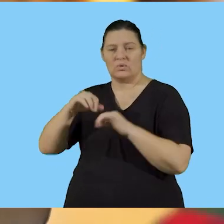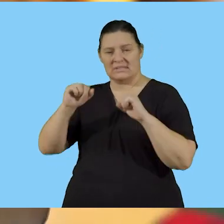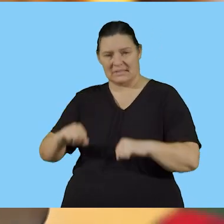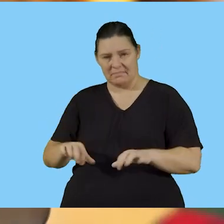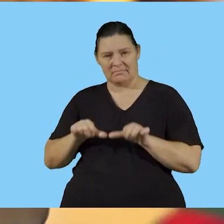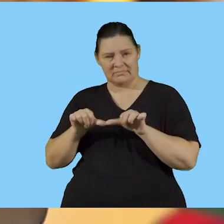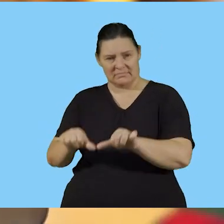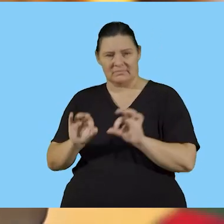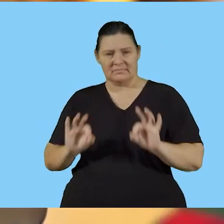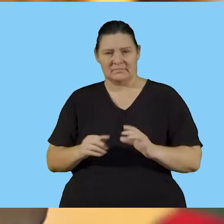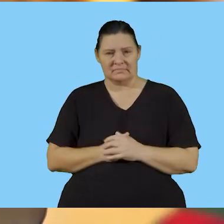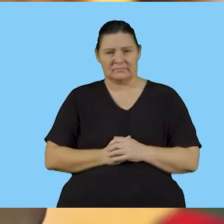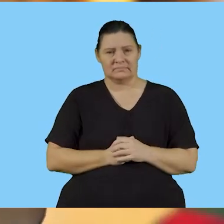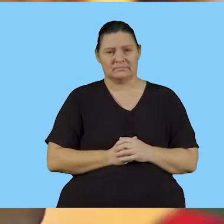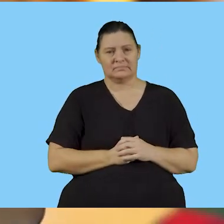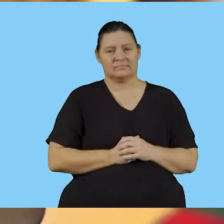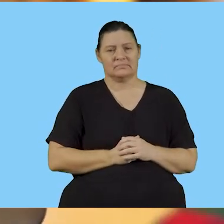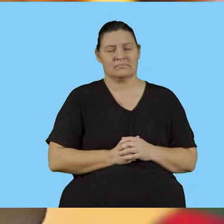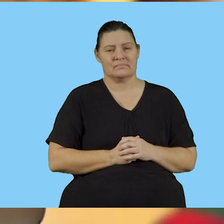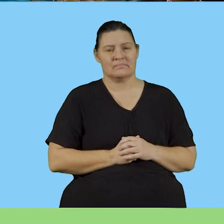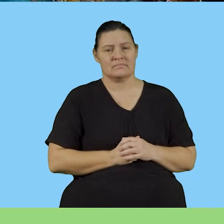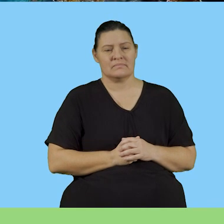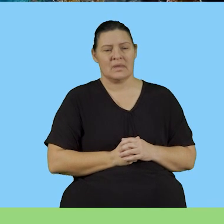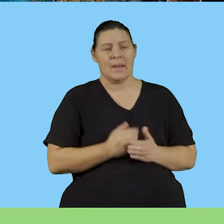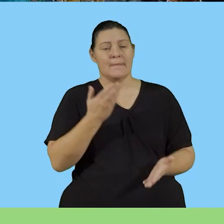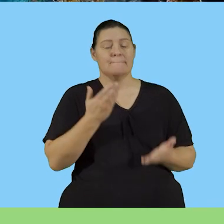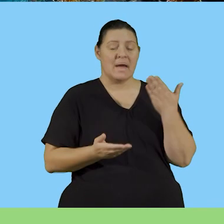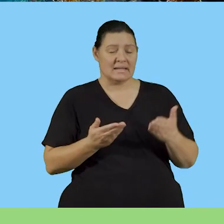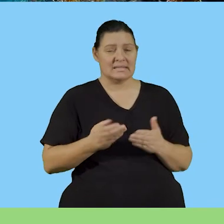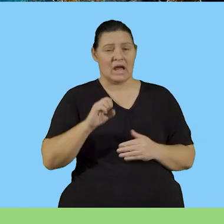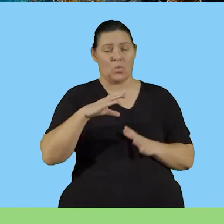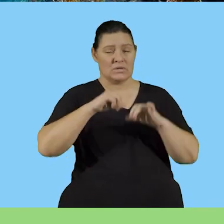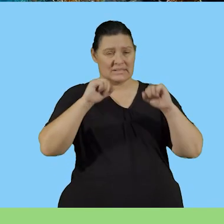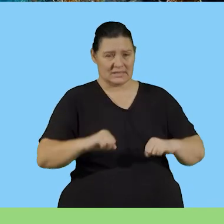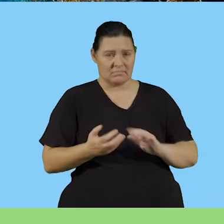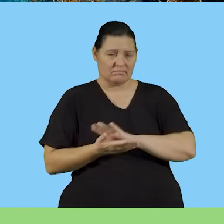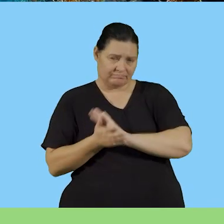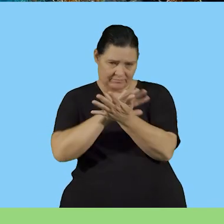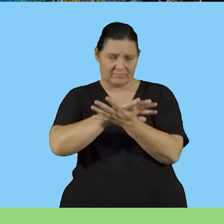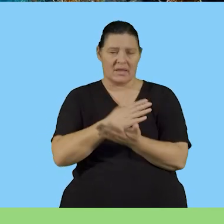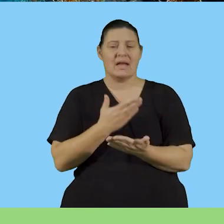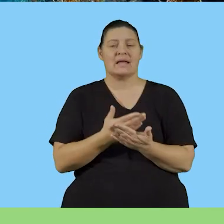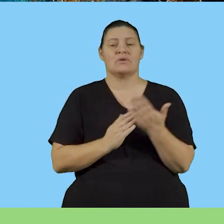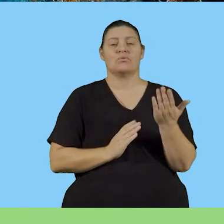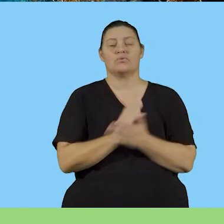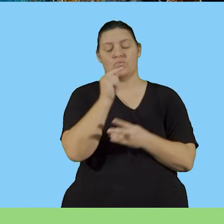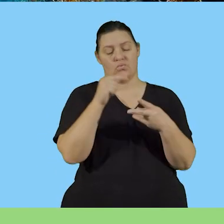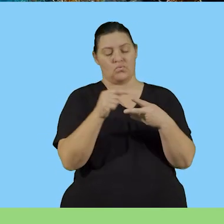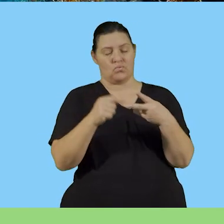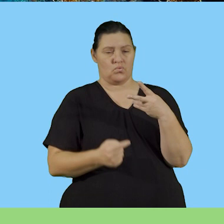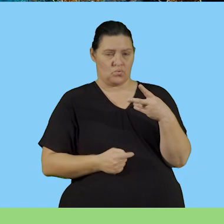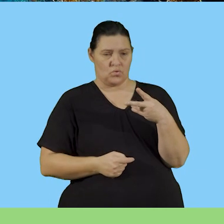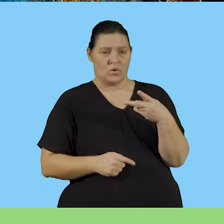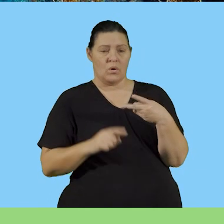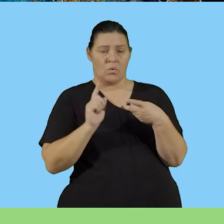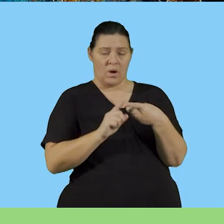ecosystem remains balanced. But the balance in the ecosystem can be interrupted by two